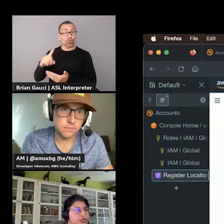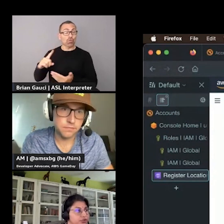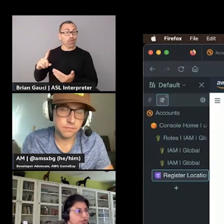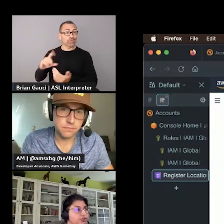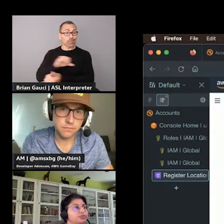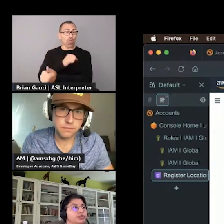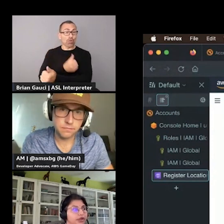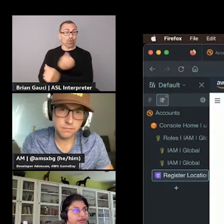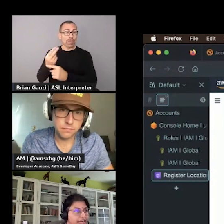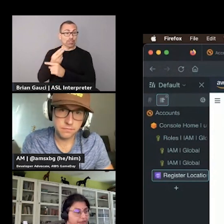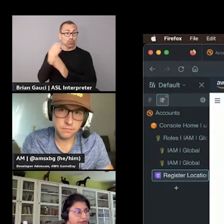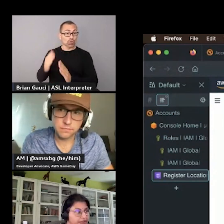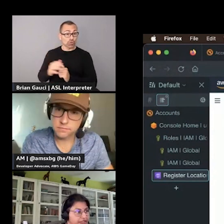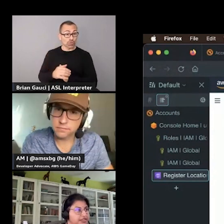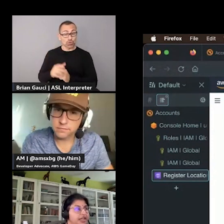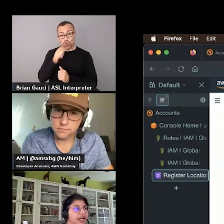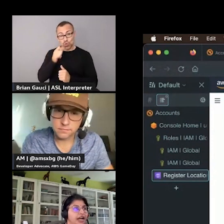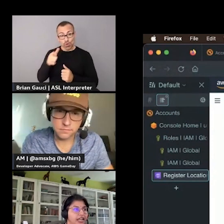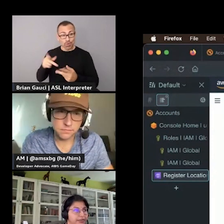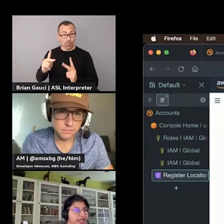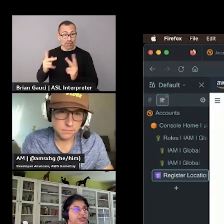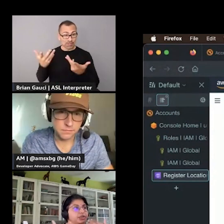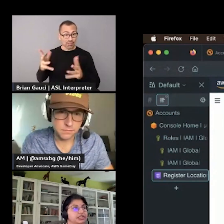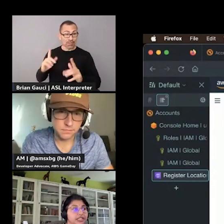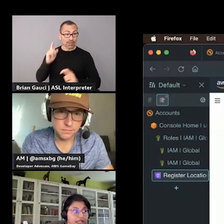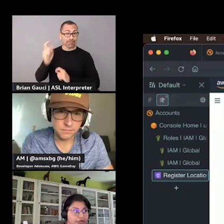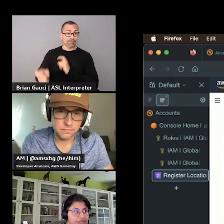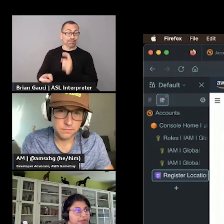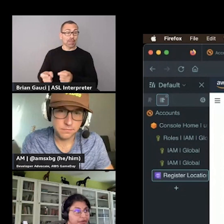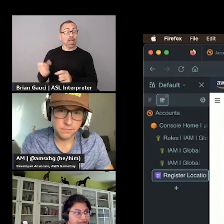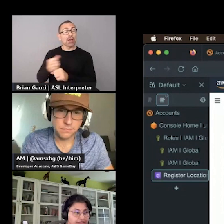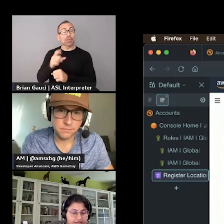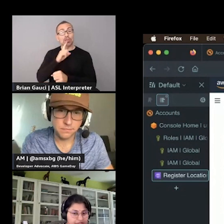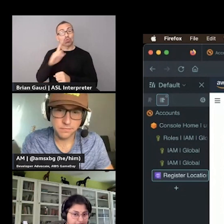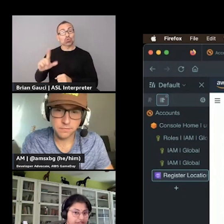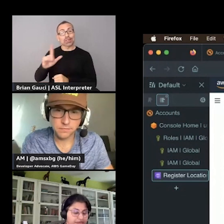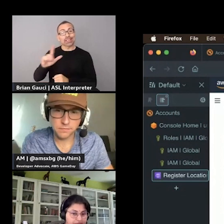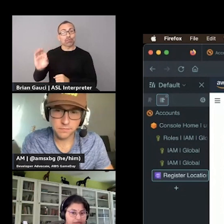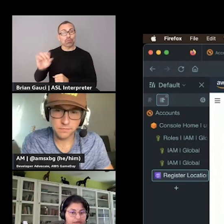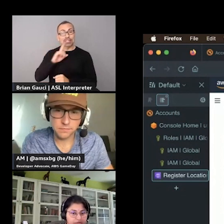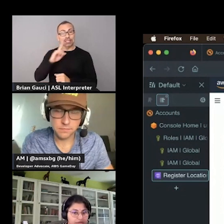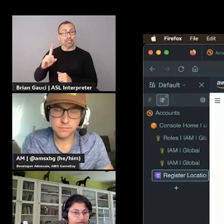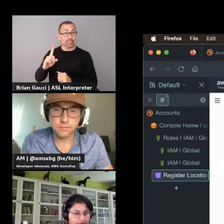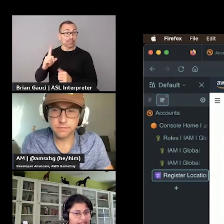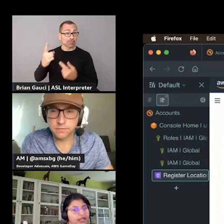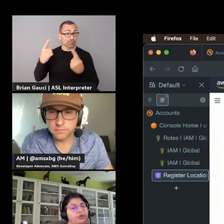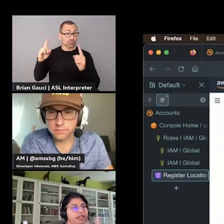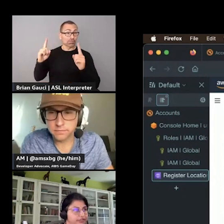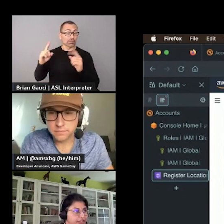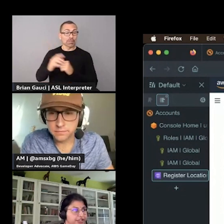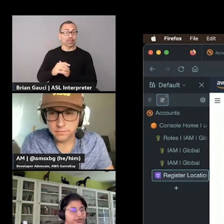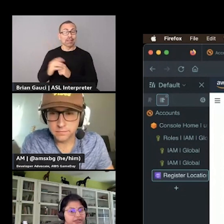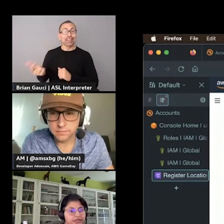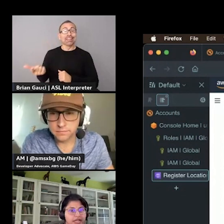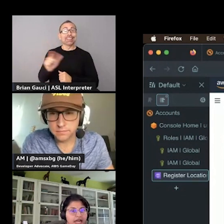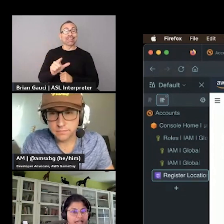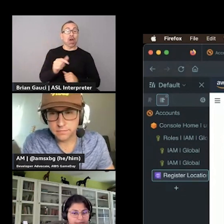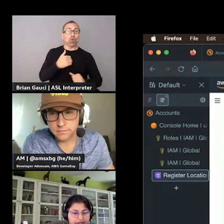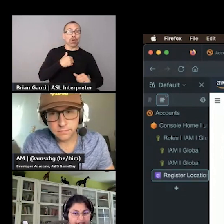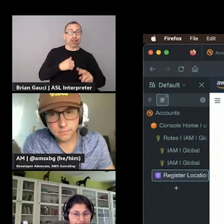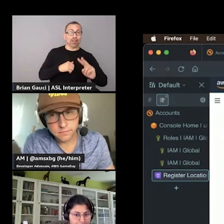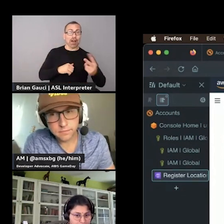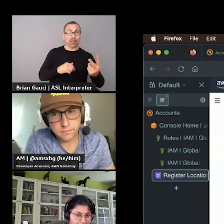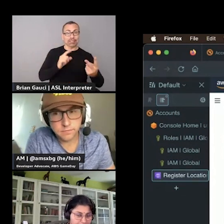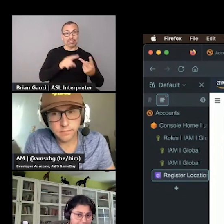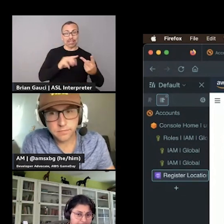all those users whom you have granted permissions and made sure that lake formation permission is effective. Okay, now we have introduced this